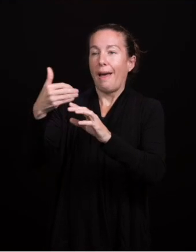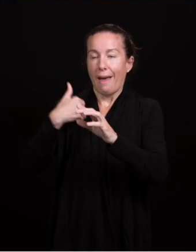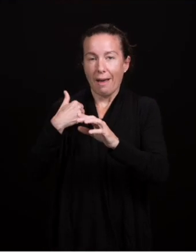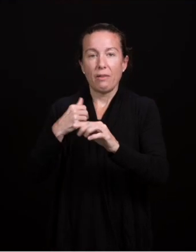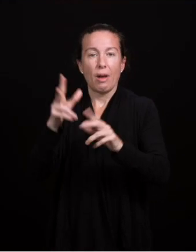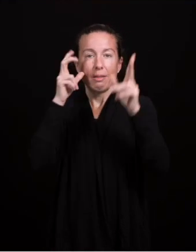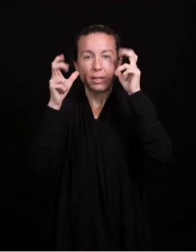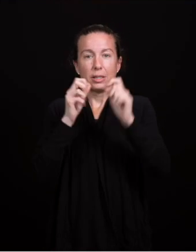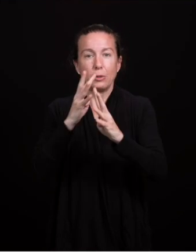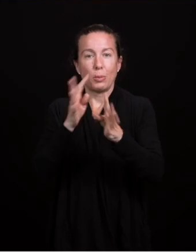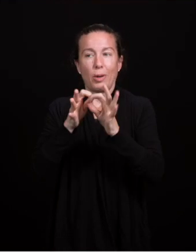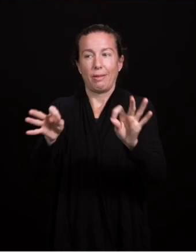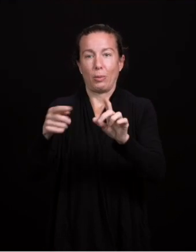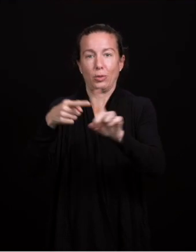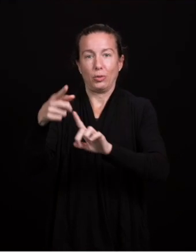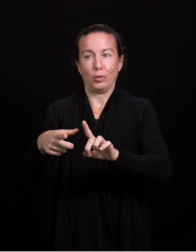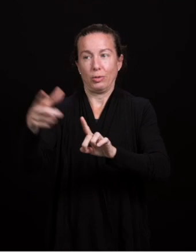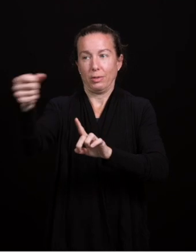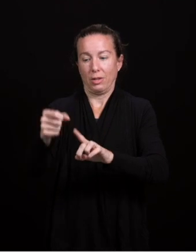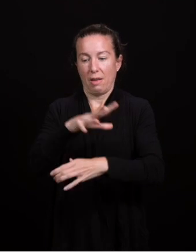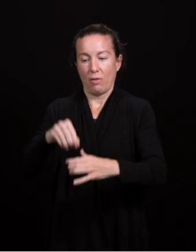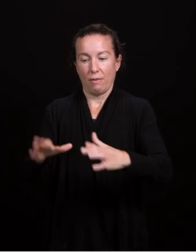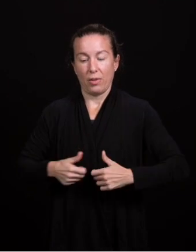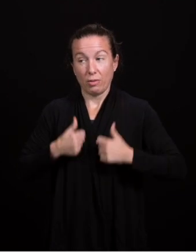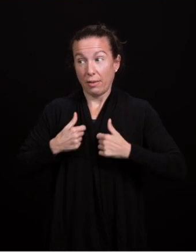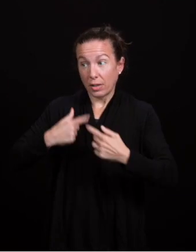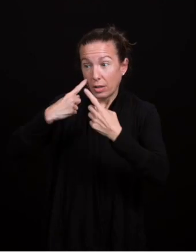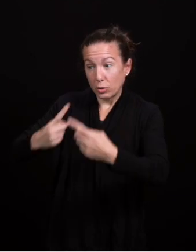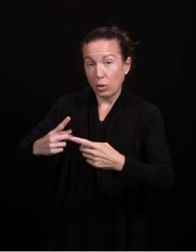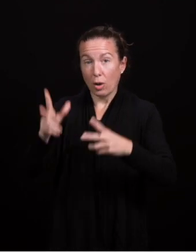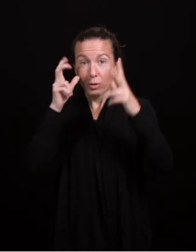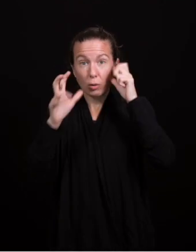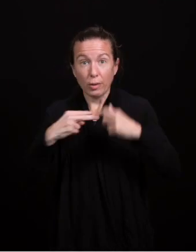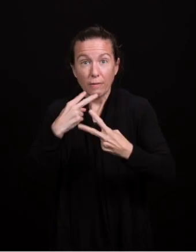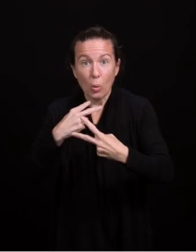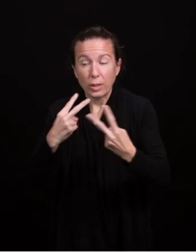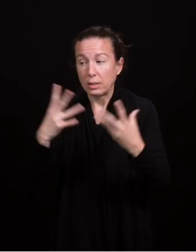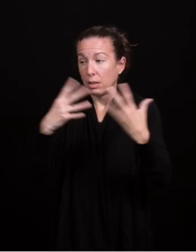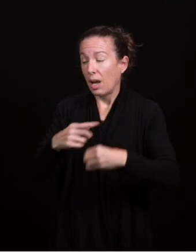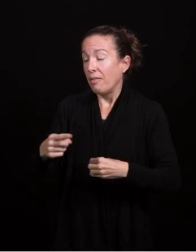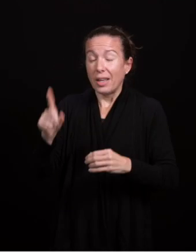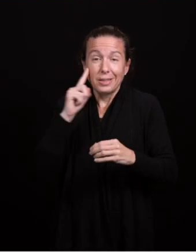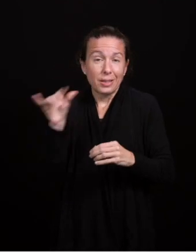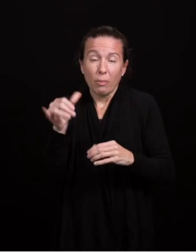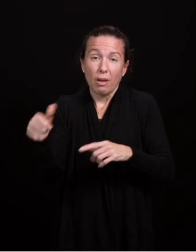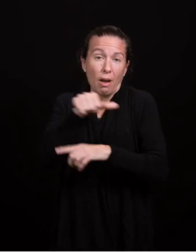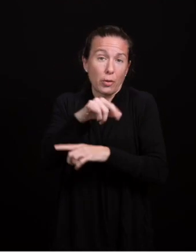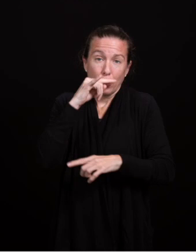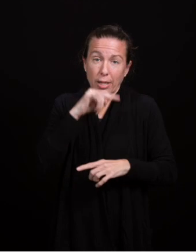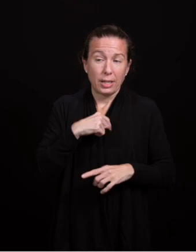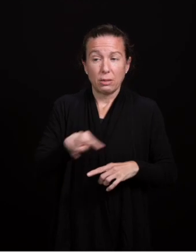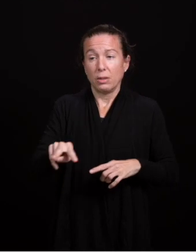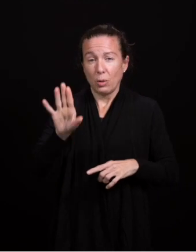possible. Seeing these kids who had incredible speech and sounded just like any other kid, honestly brought us a lot